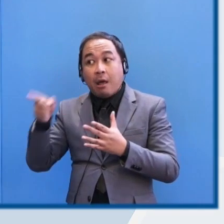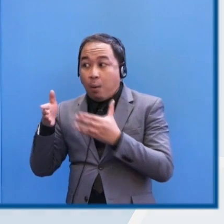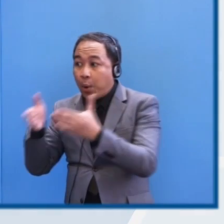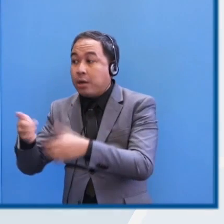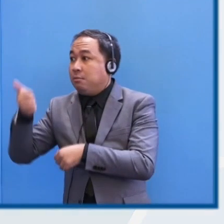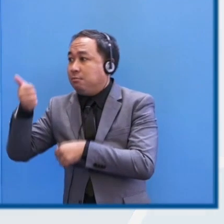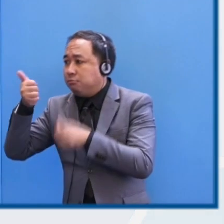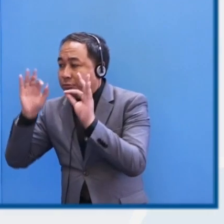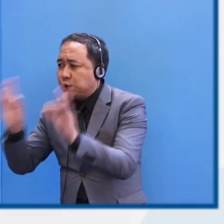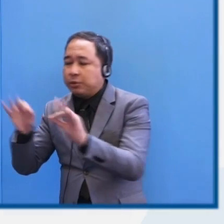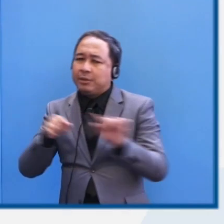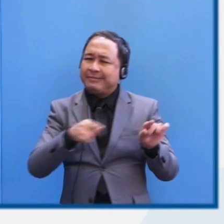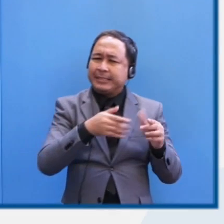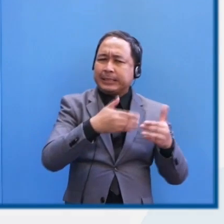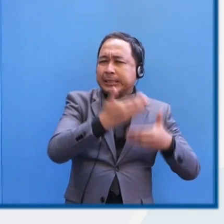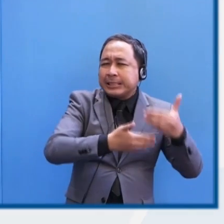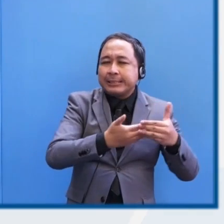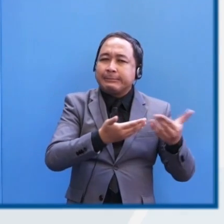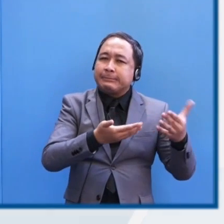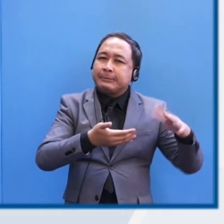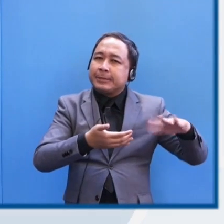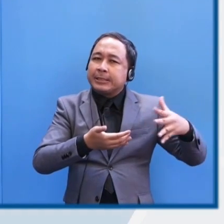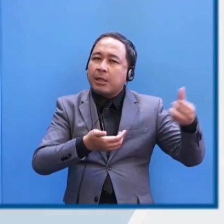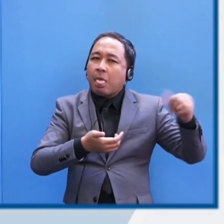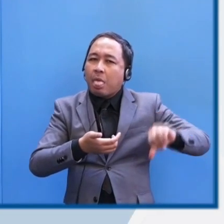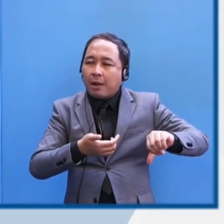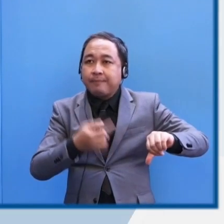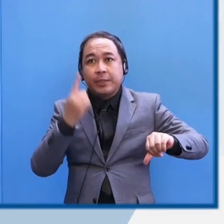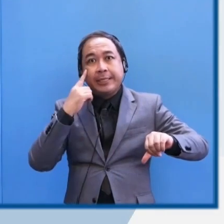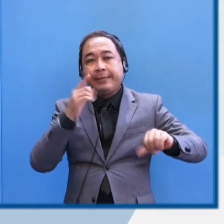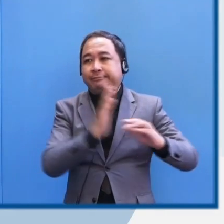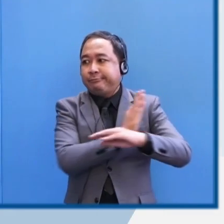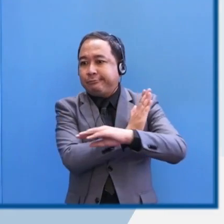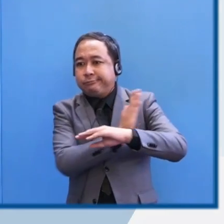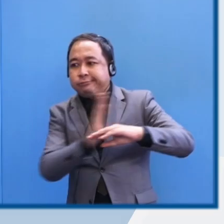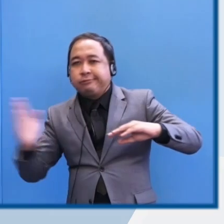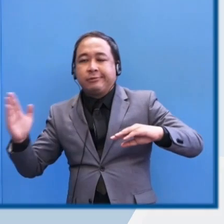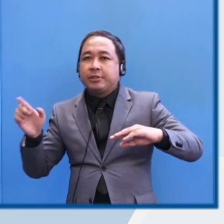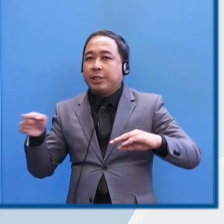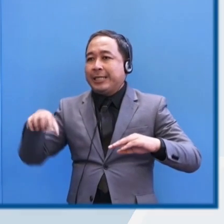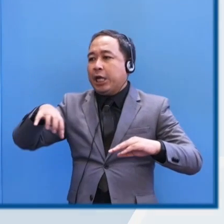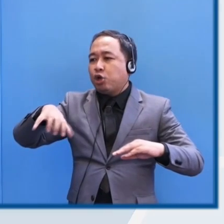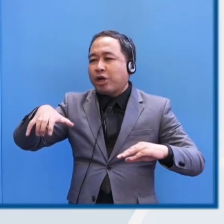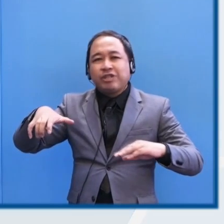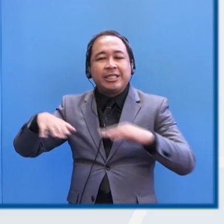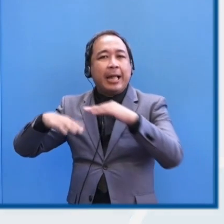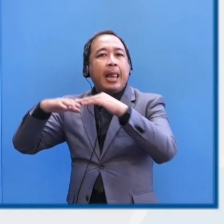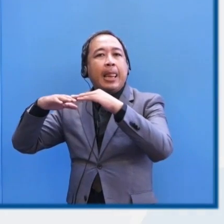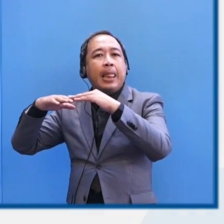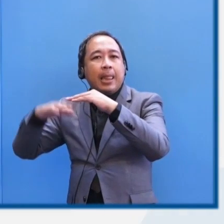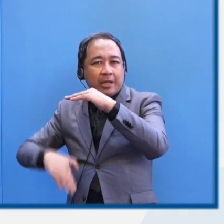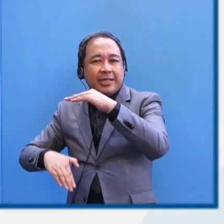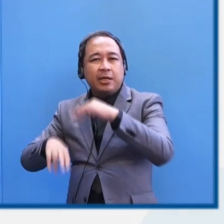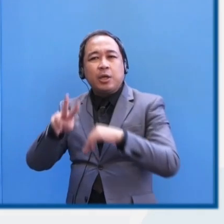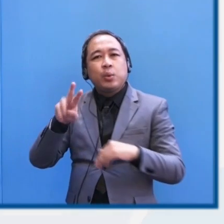highly effective. And we run the entire gamut of countries with less than 20% being